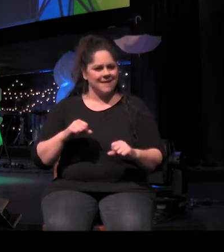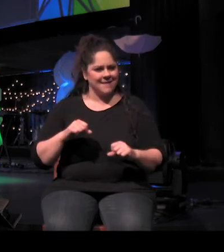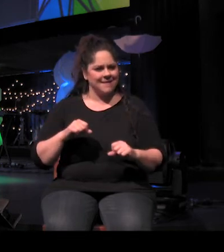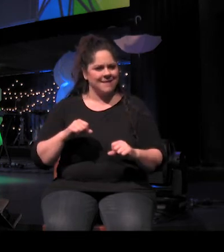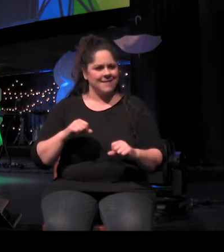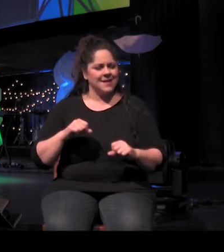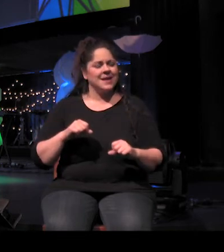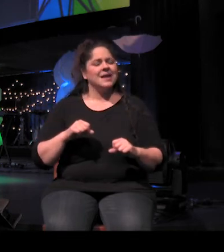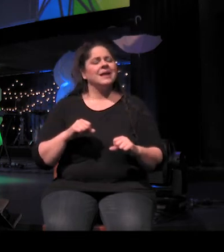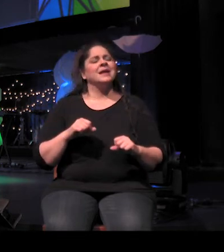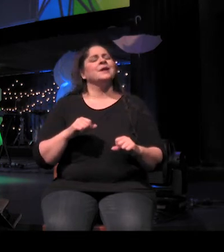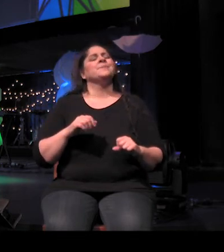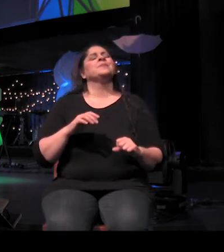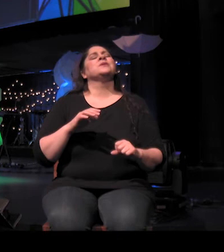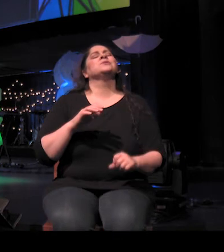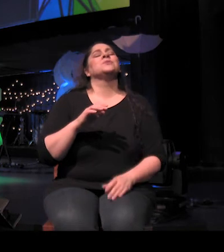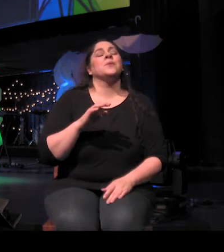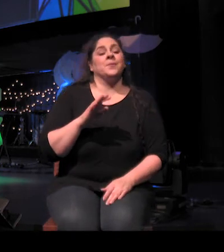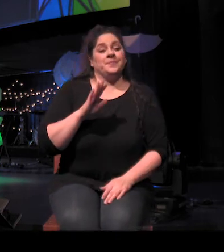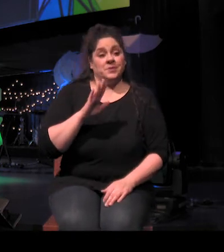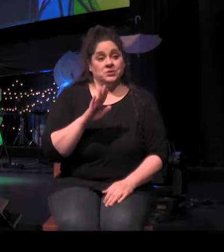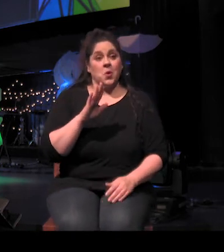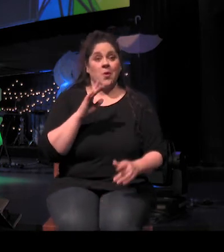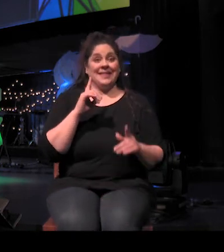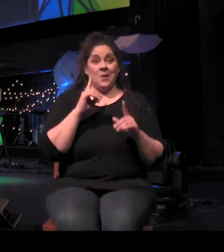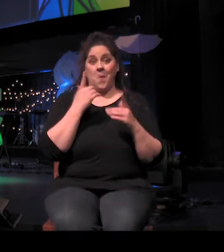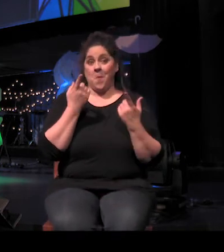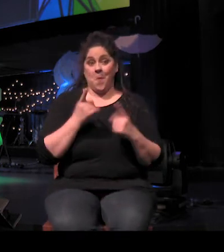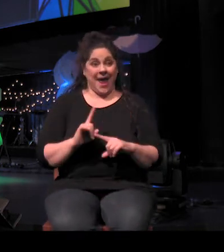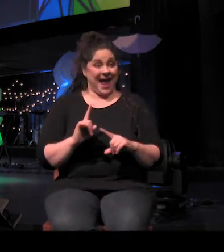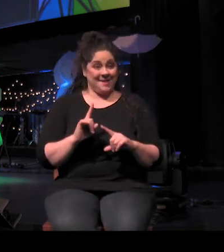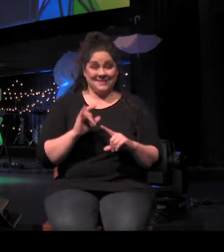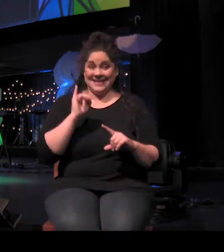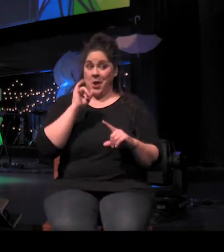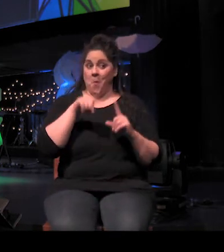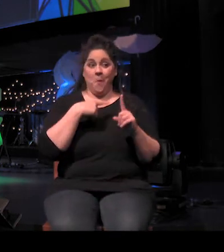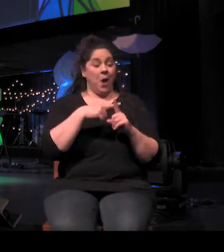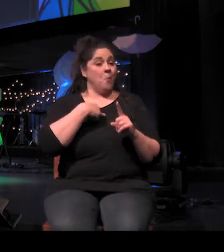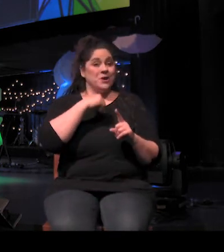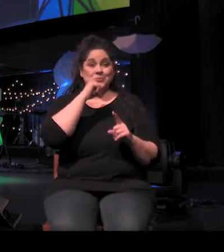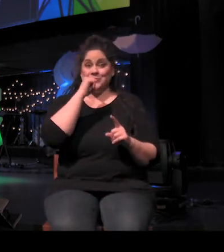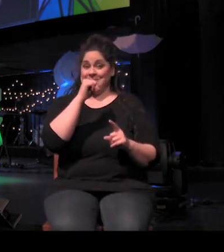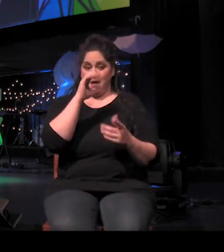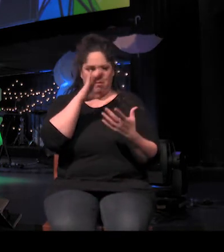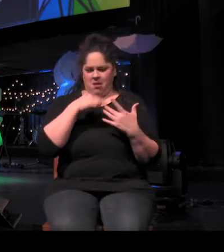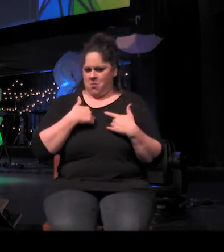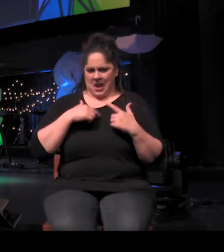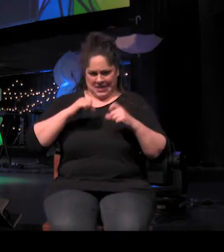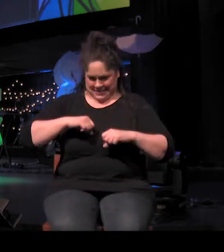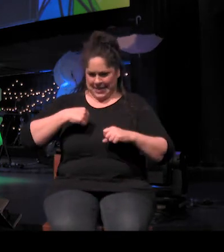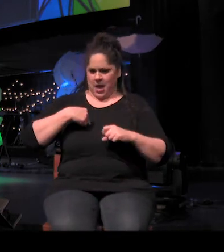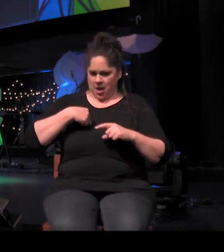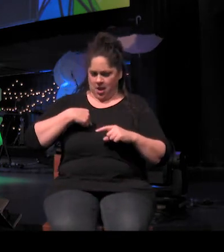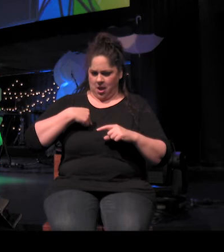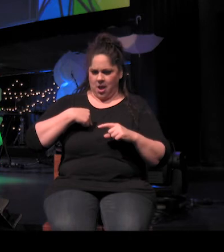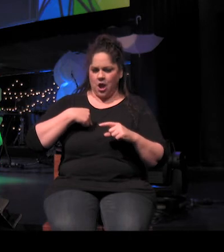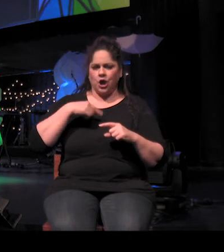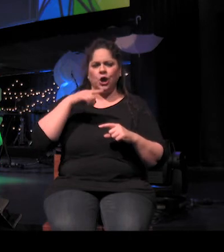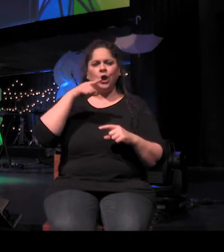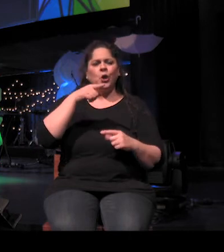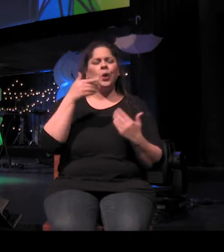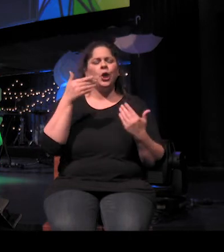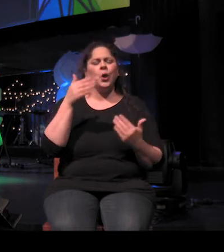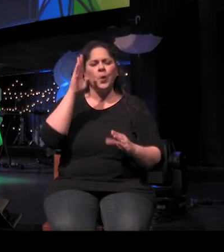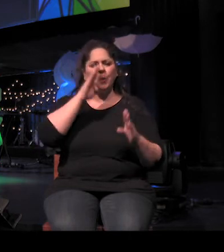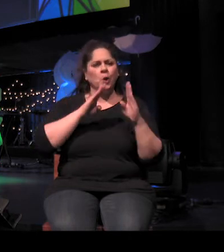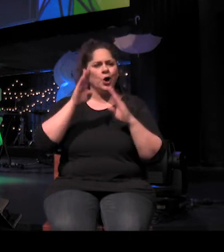in this opportunity to worry. And worry simply is just paying tomorrow's fears